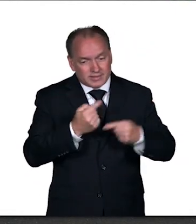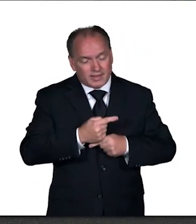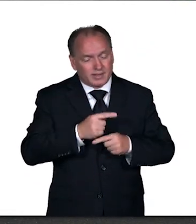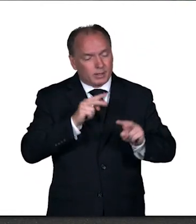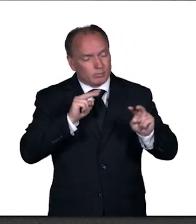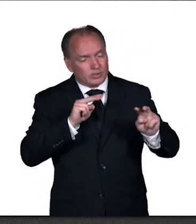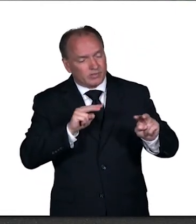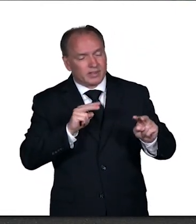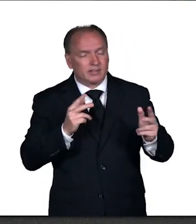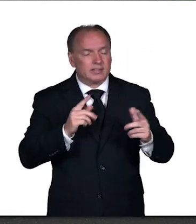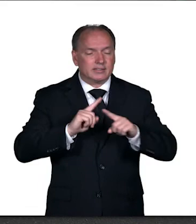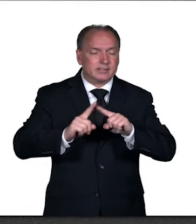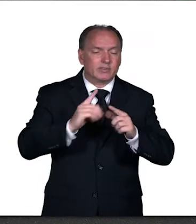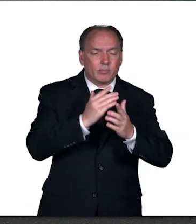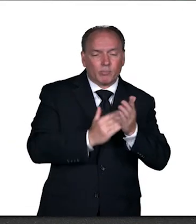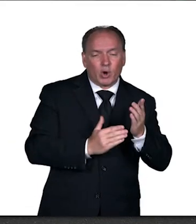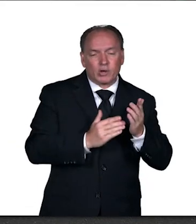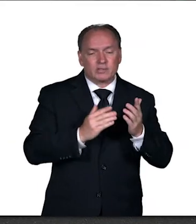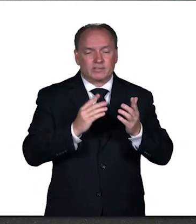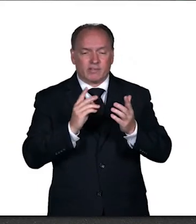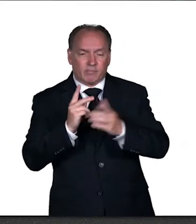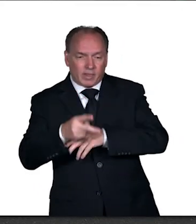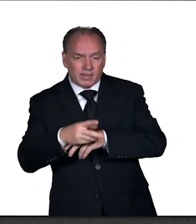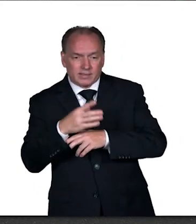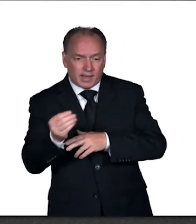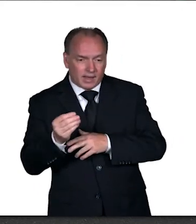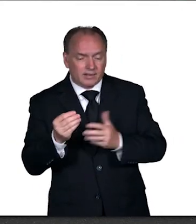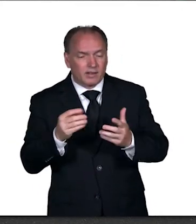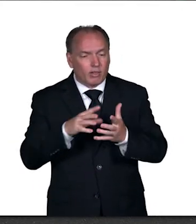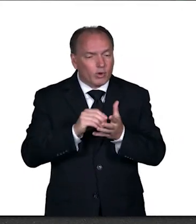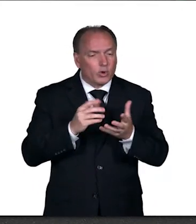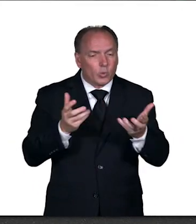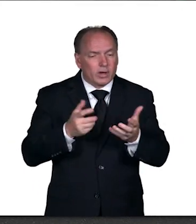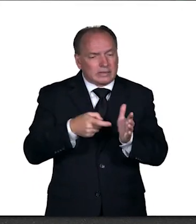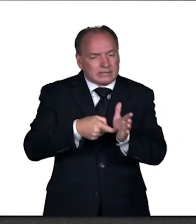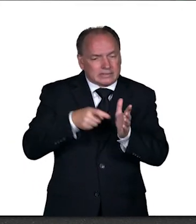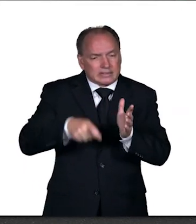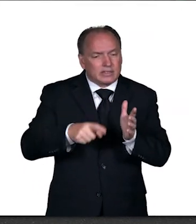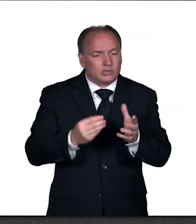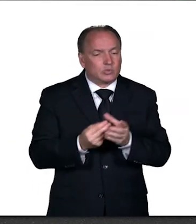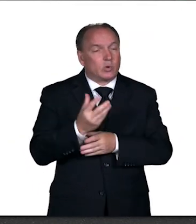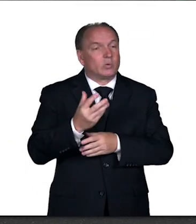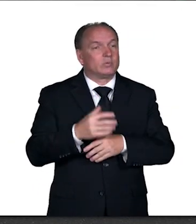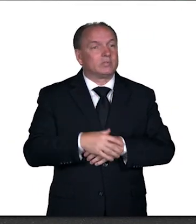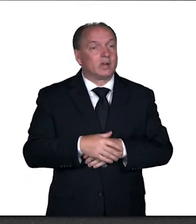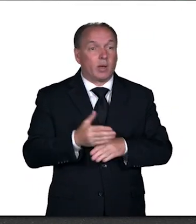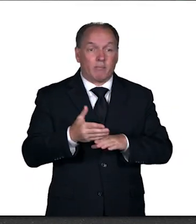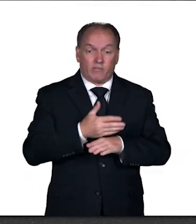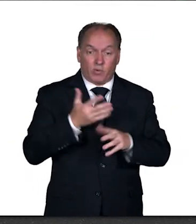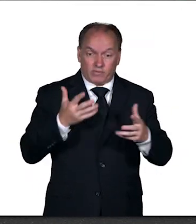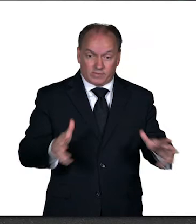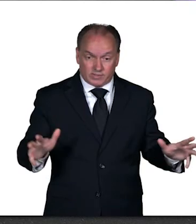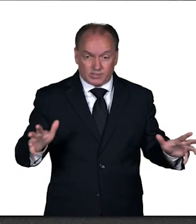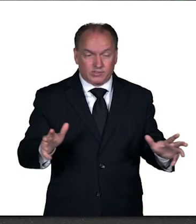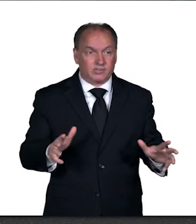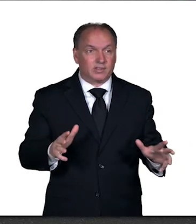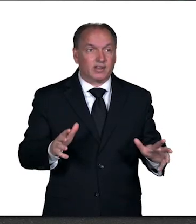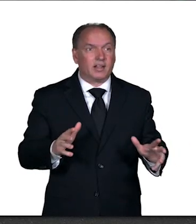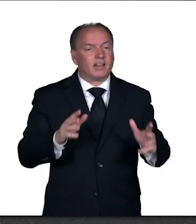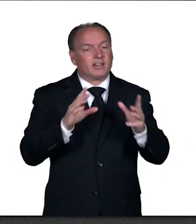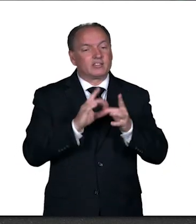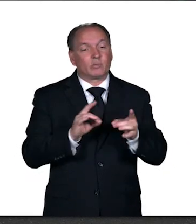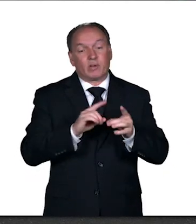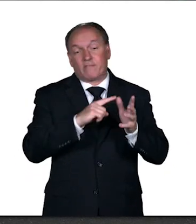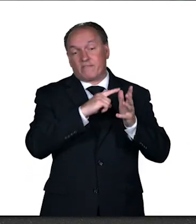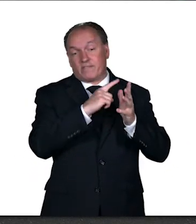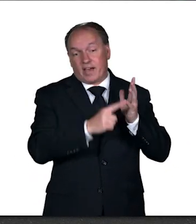on observing the different parts of plants and learning what plants need to grow. Before we go, let's talk about